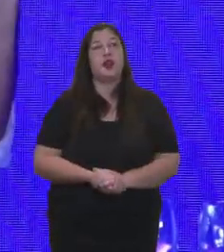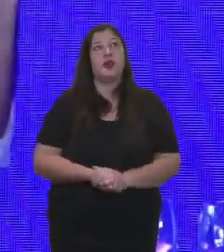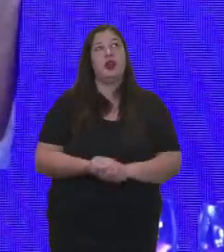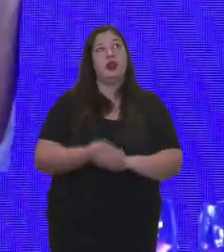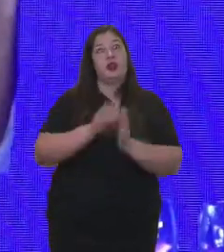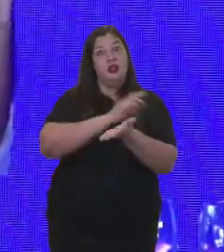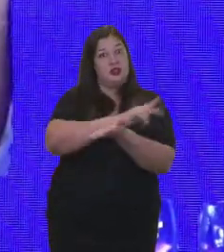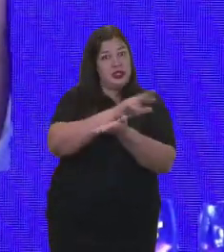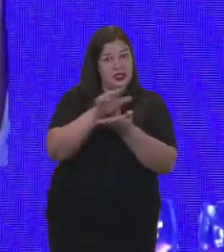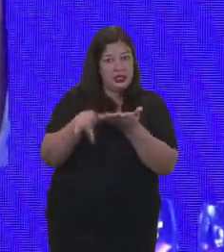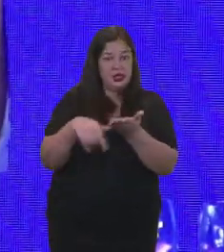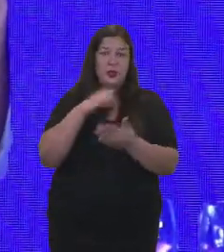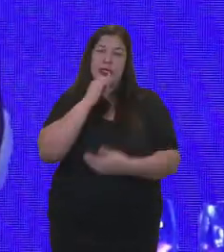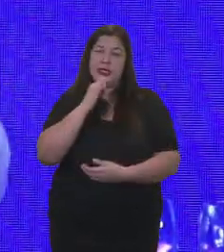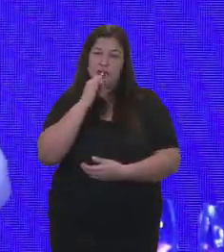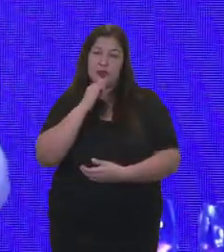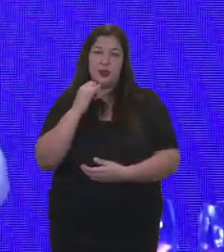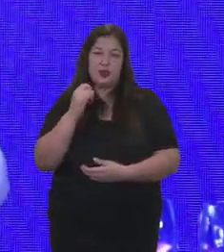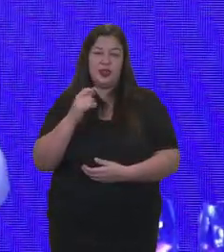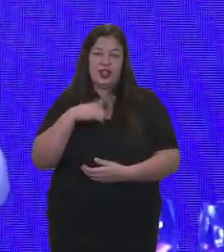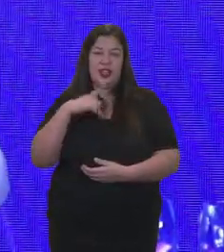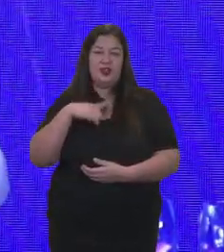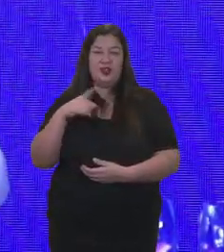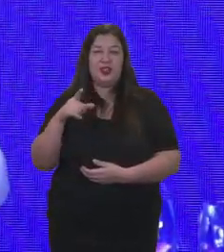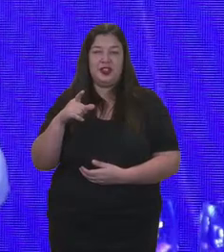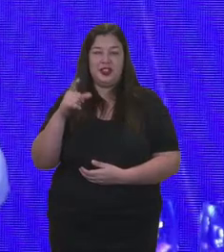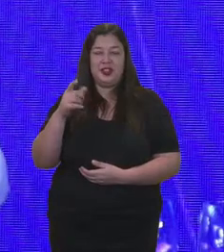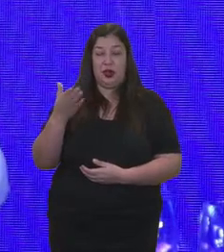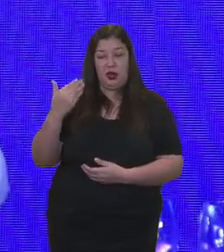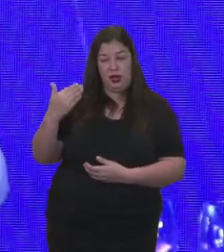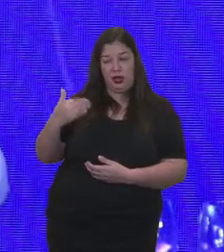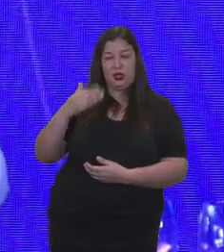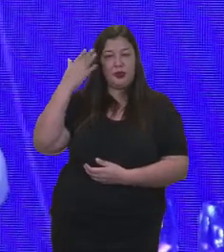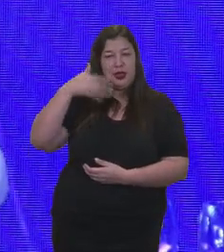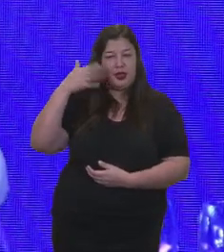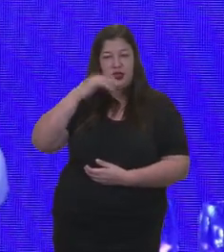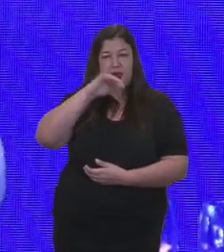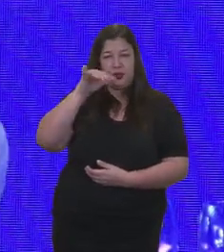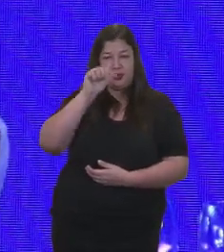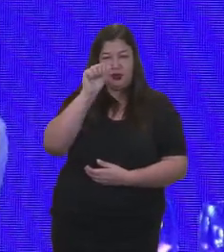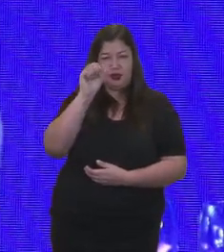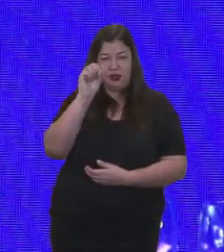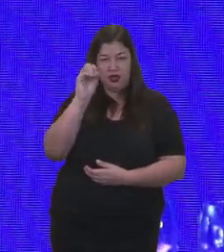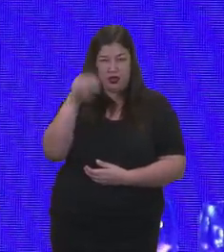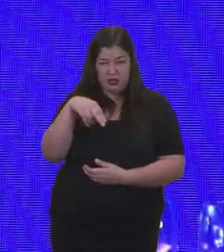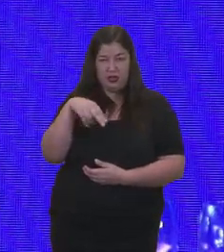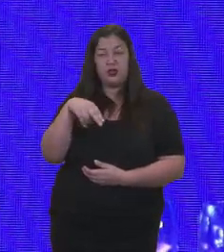diversity, for instance, we did have a talk with Jason a bit before.